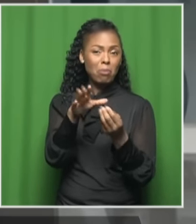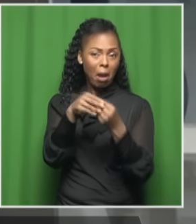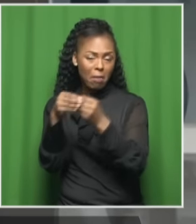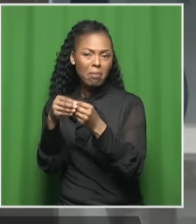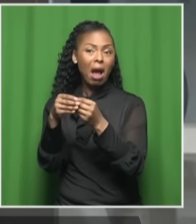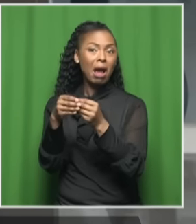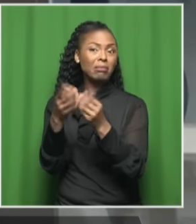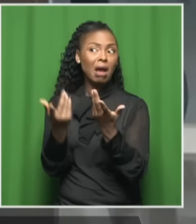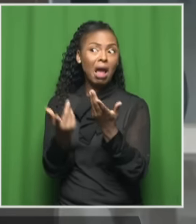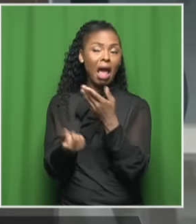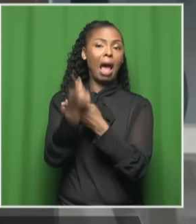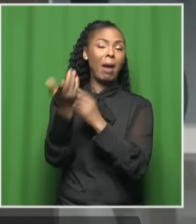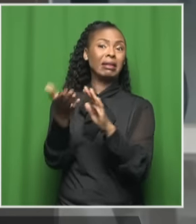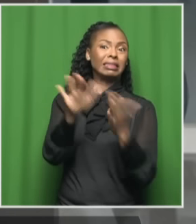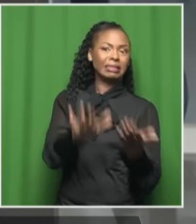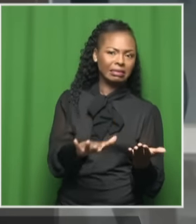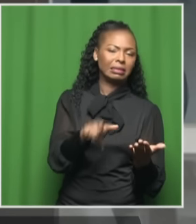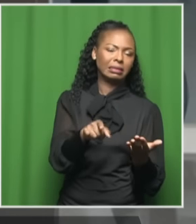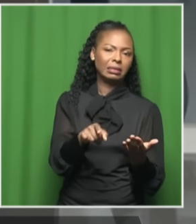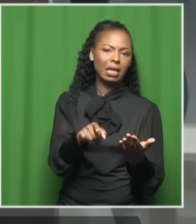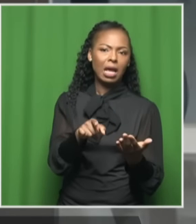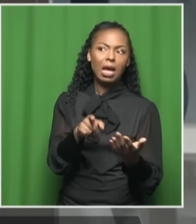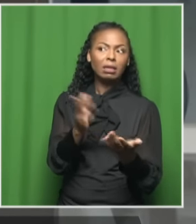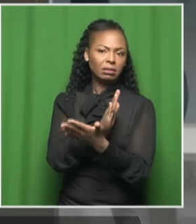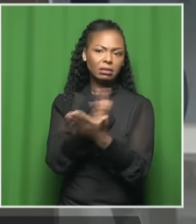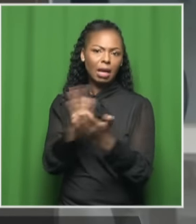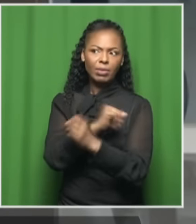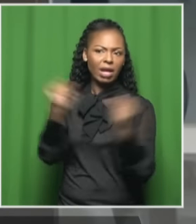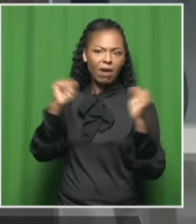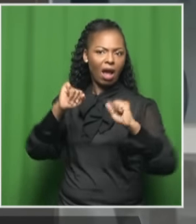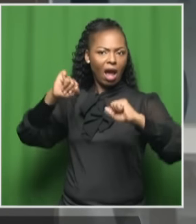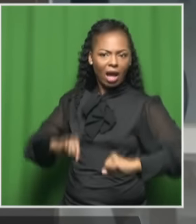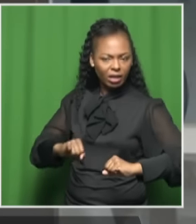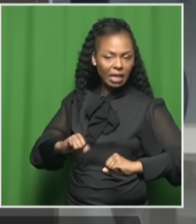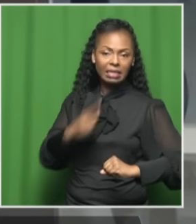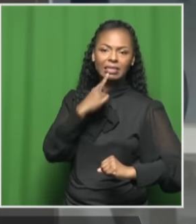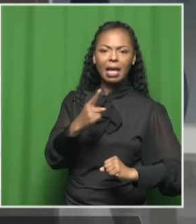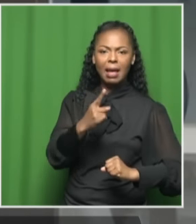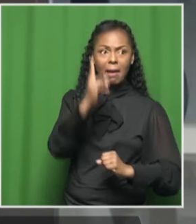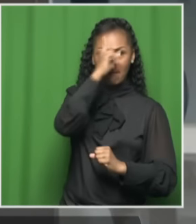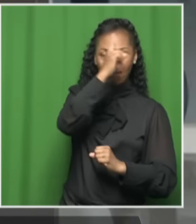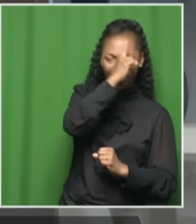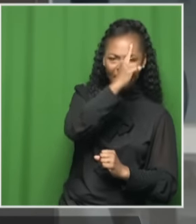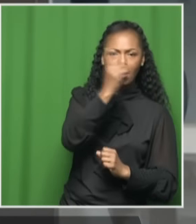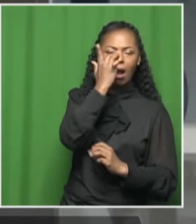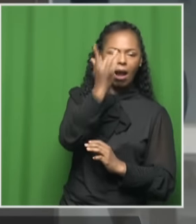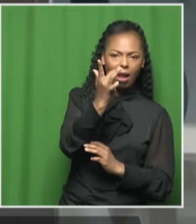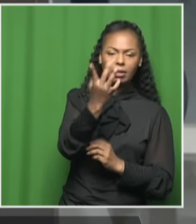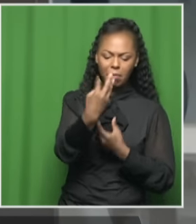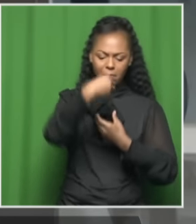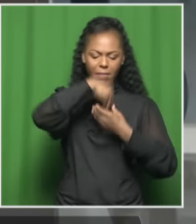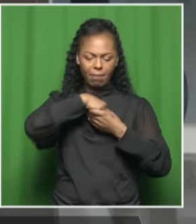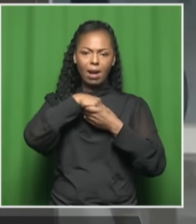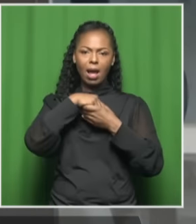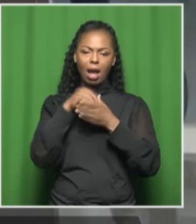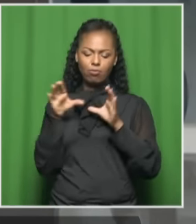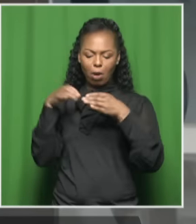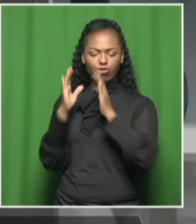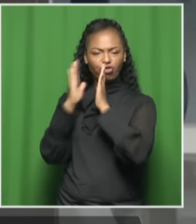givers, who did not agree with him that black people of color should actually be part of his assembly, part of his